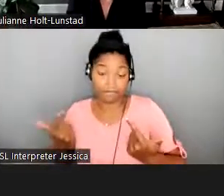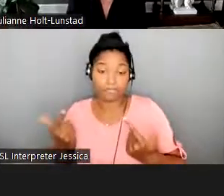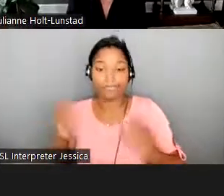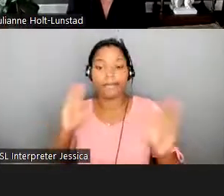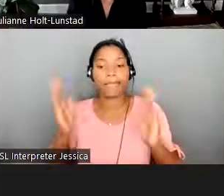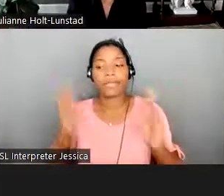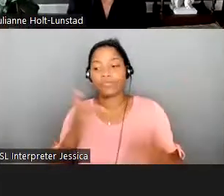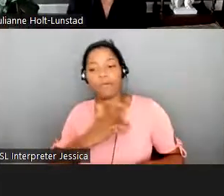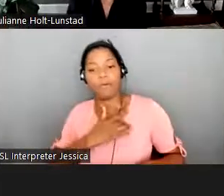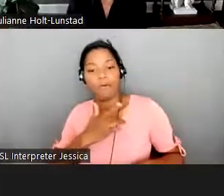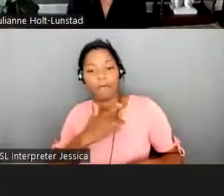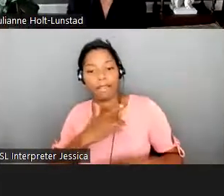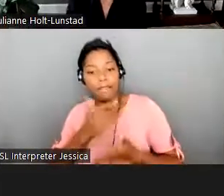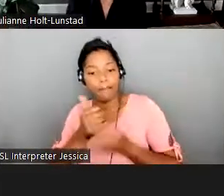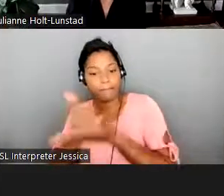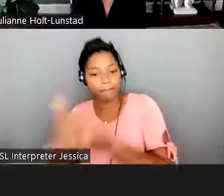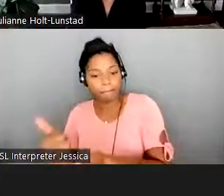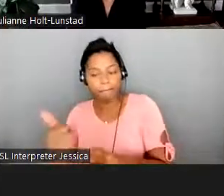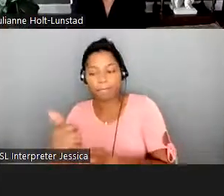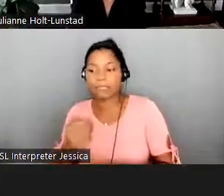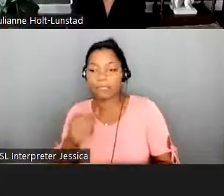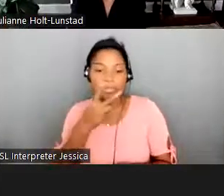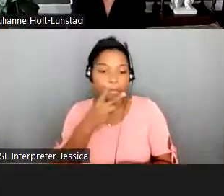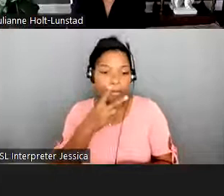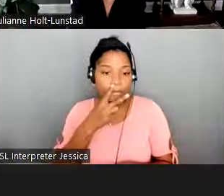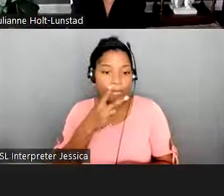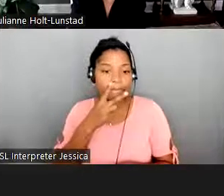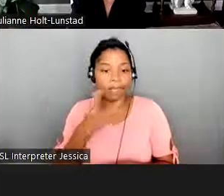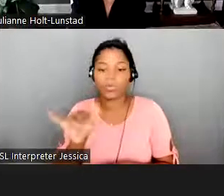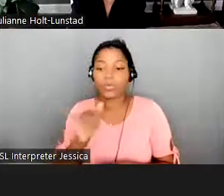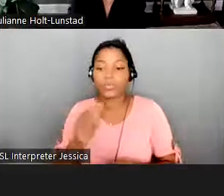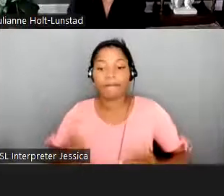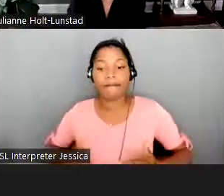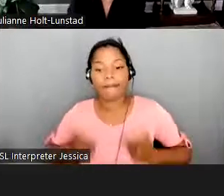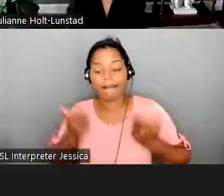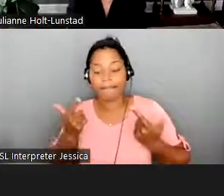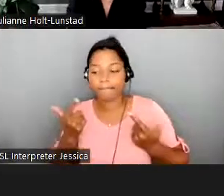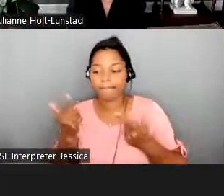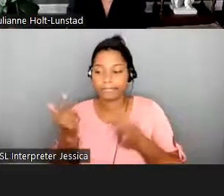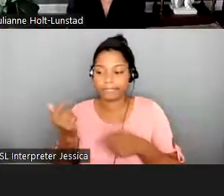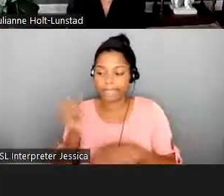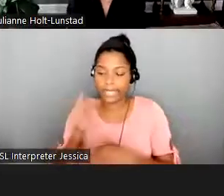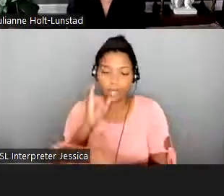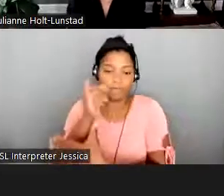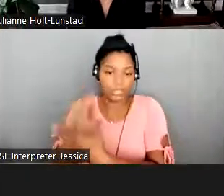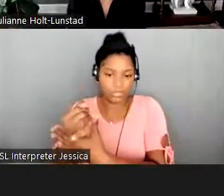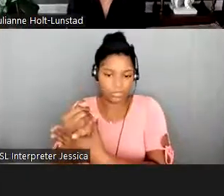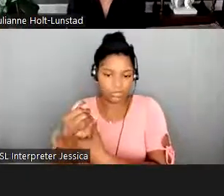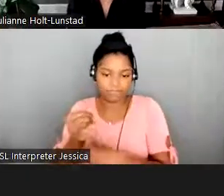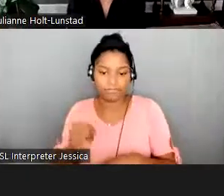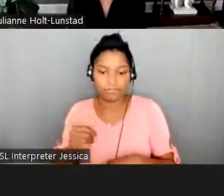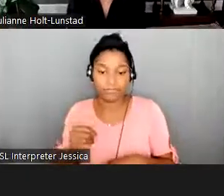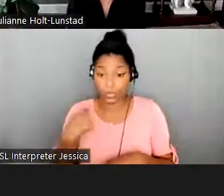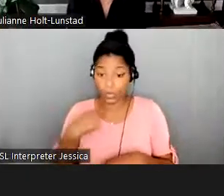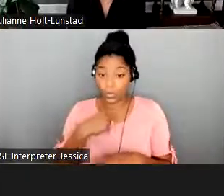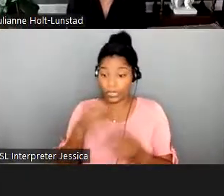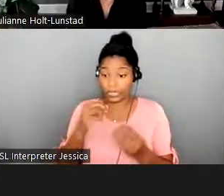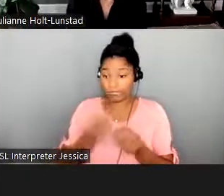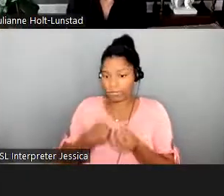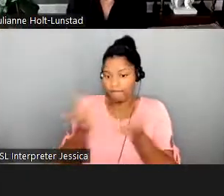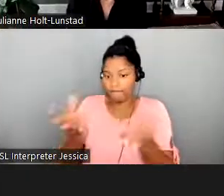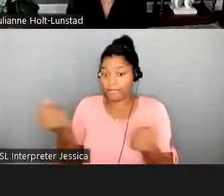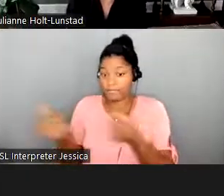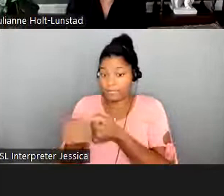cardiac rehabilitation, smoking cessation, and lifestyle interventions. So providing support is